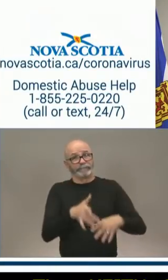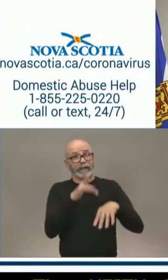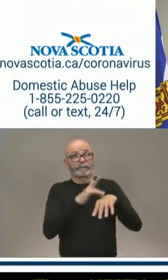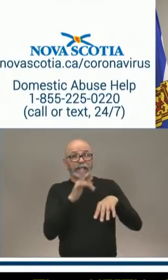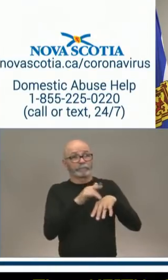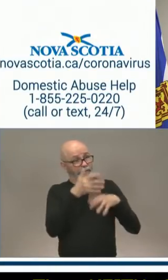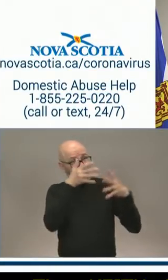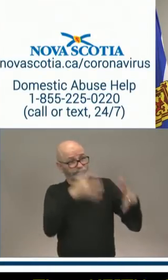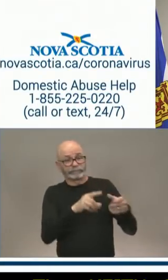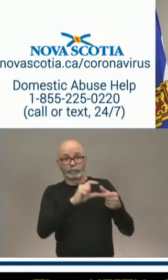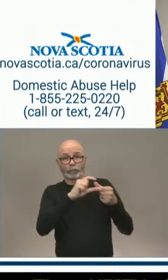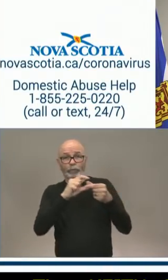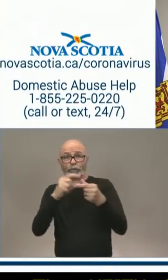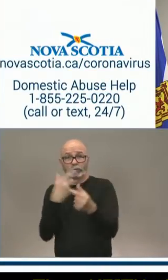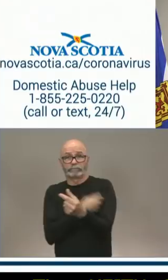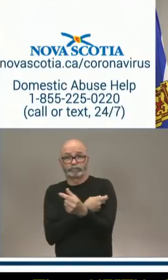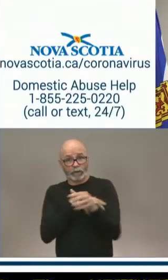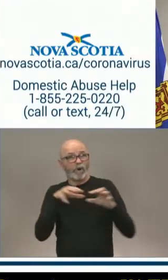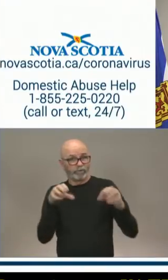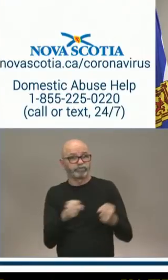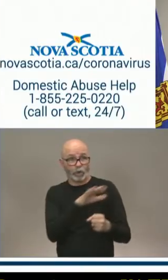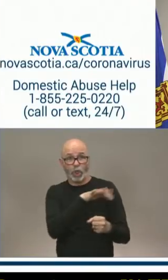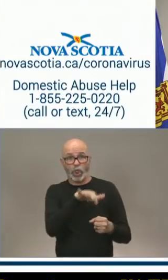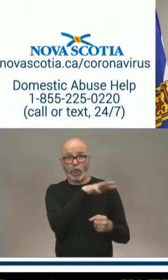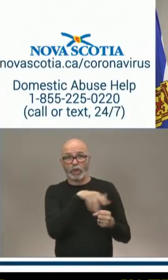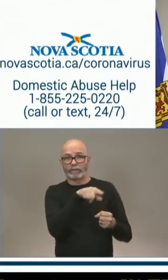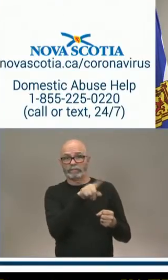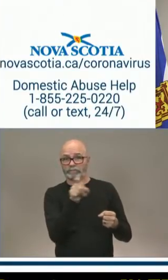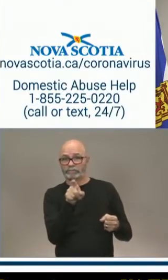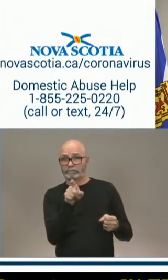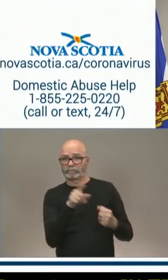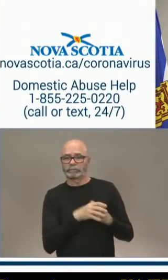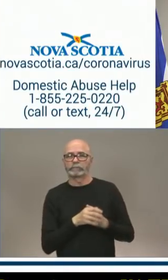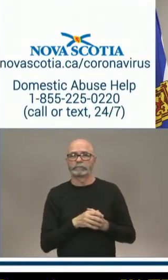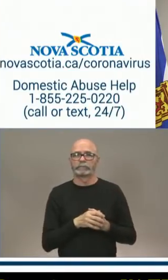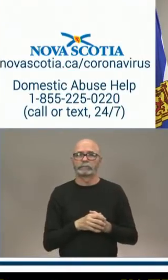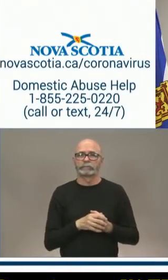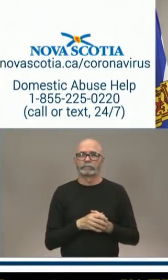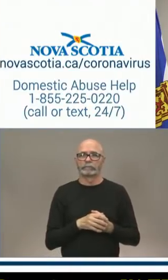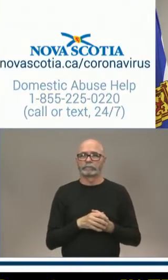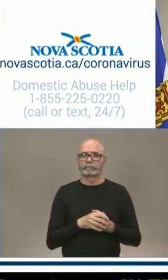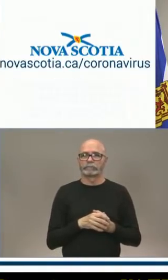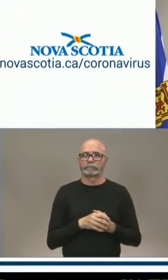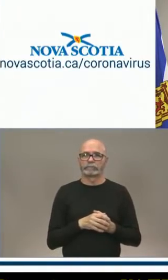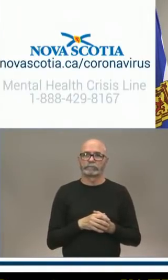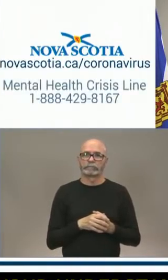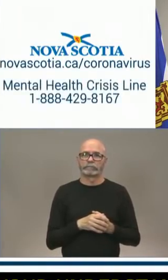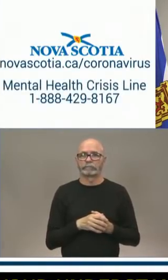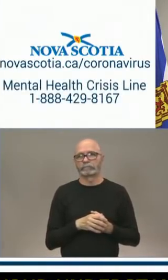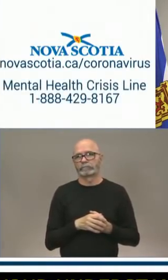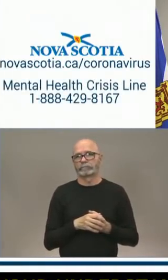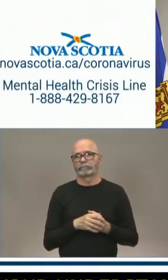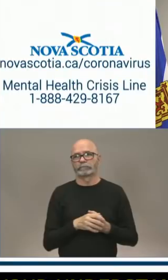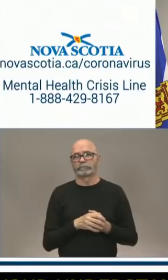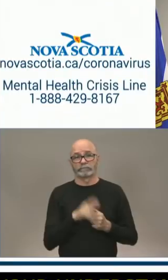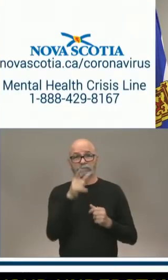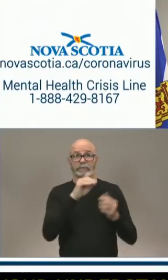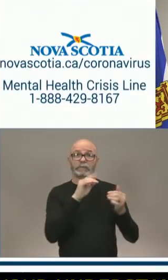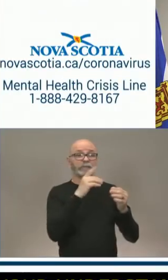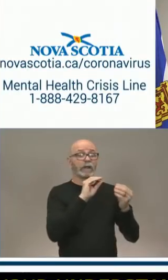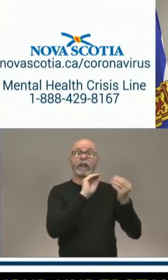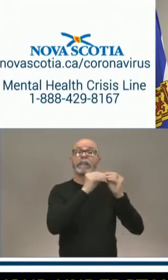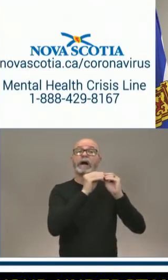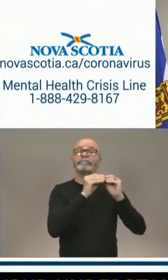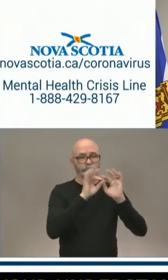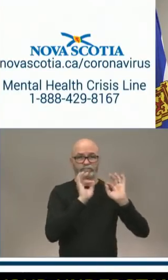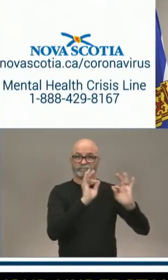volumes that we can receive? Are we getting anywhere near what we potentially could get? And could this ramp up even faster